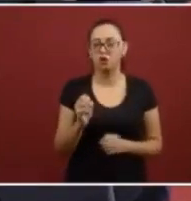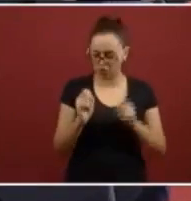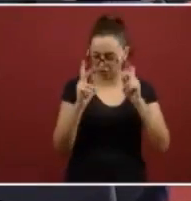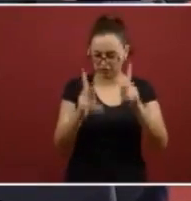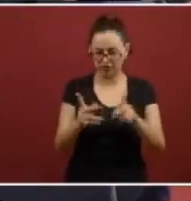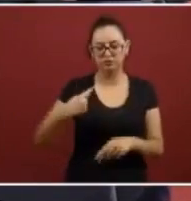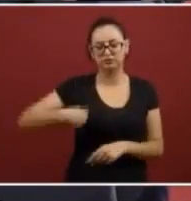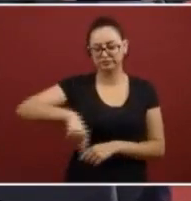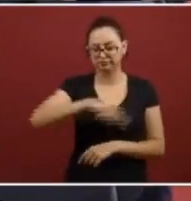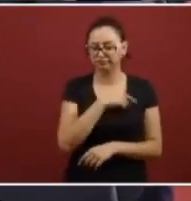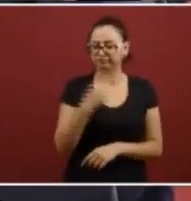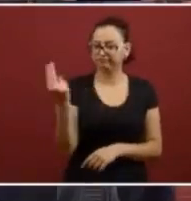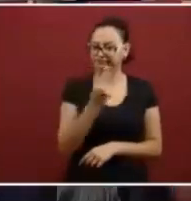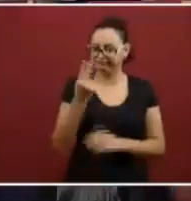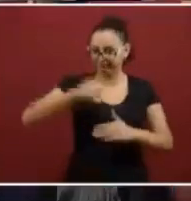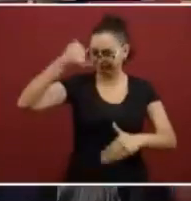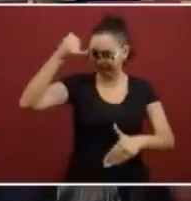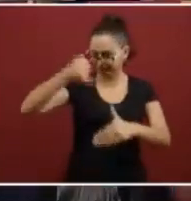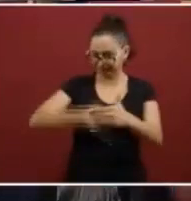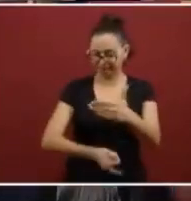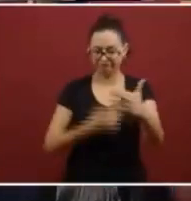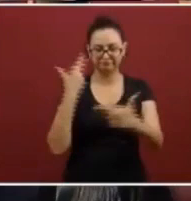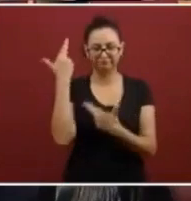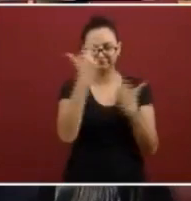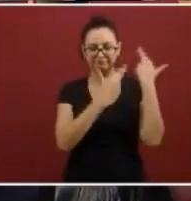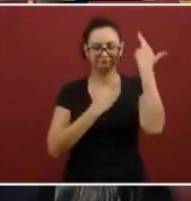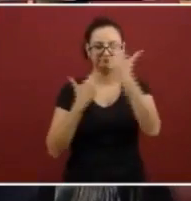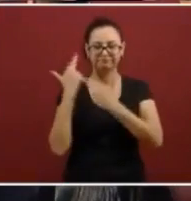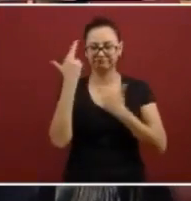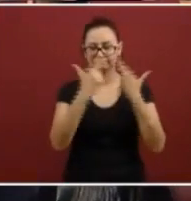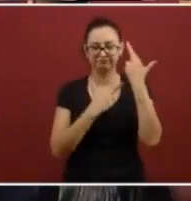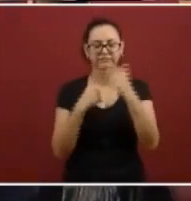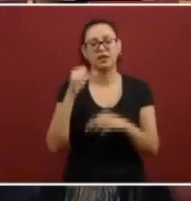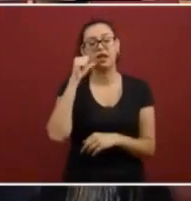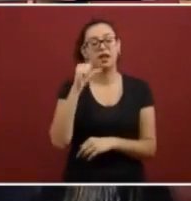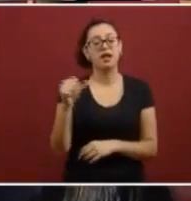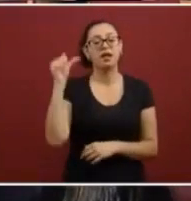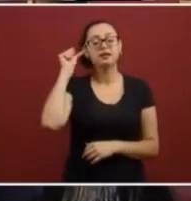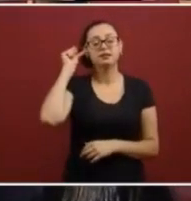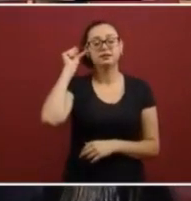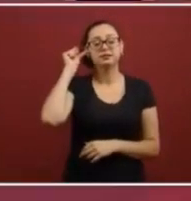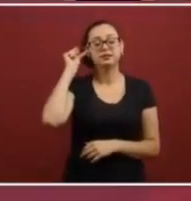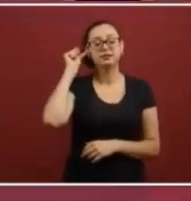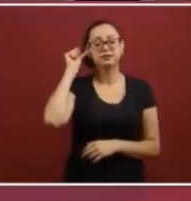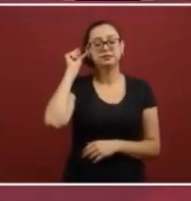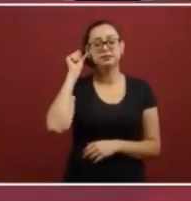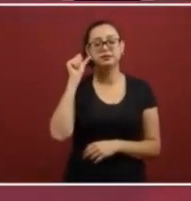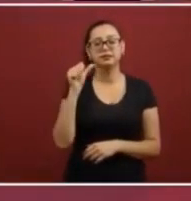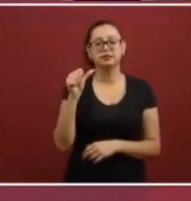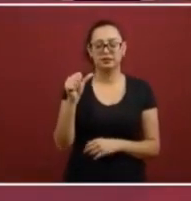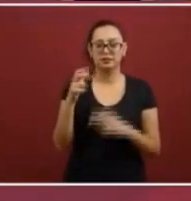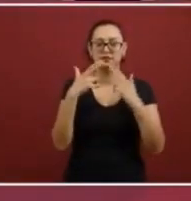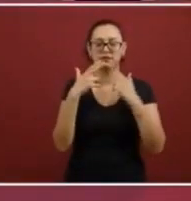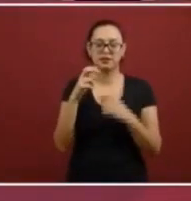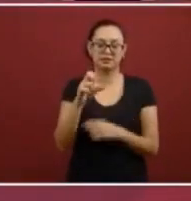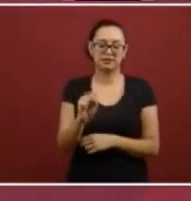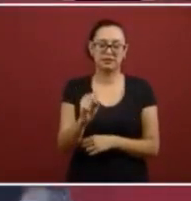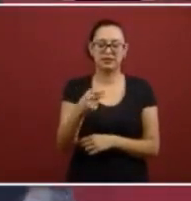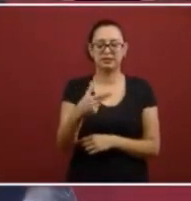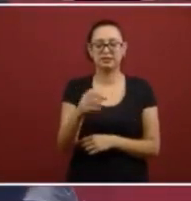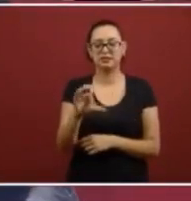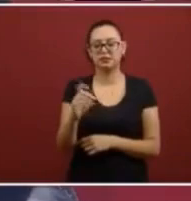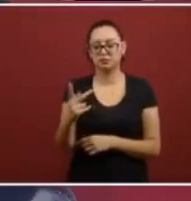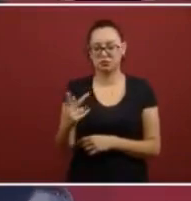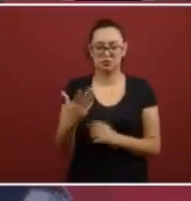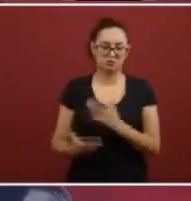analizarlo competition bien. because these companies were not having to pay taxes ayer, and they were having to pay taxes. Hacienda dio a conocer esta So-